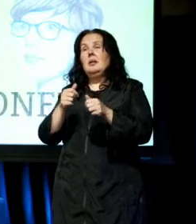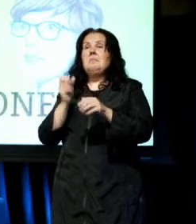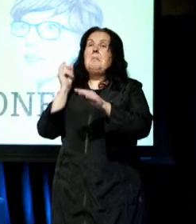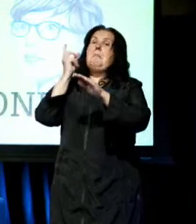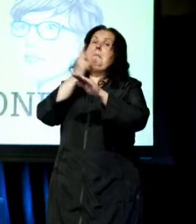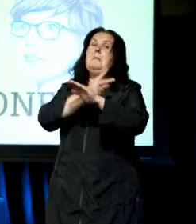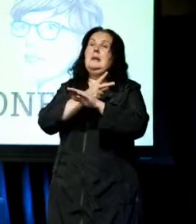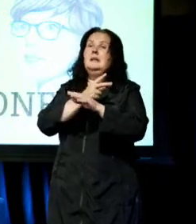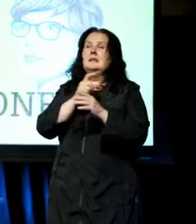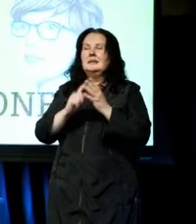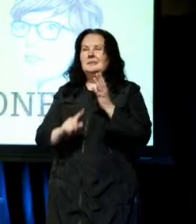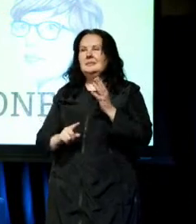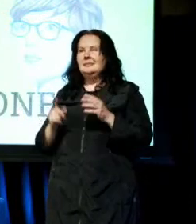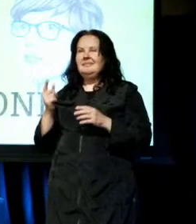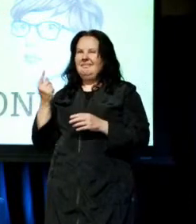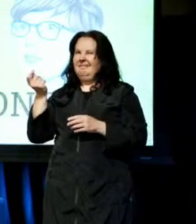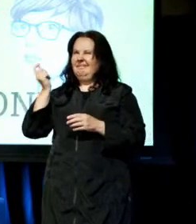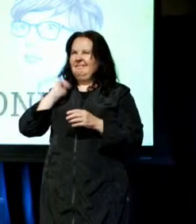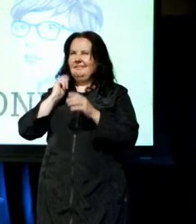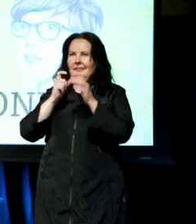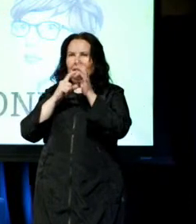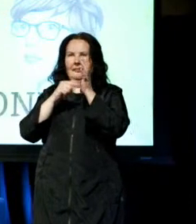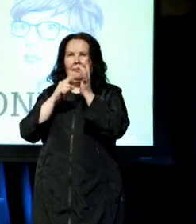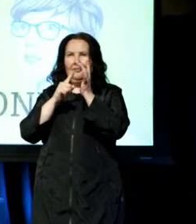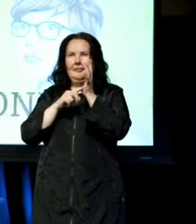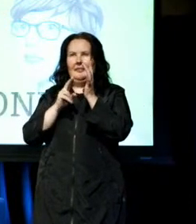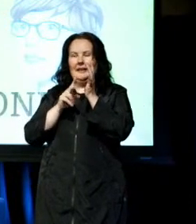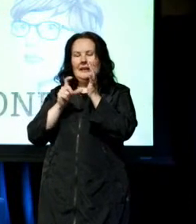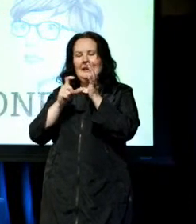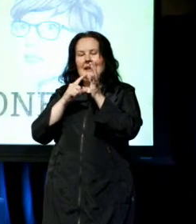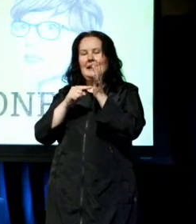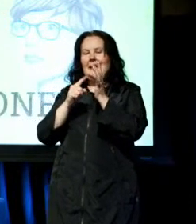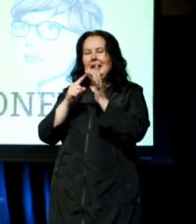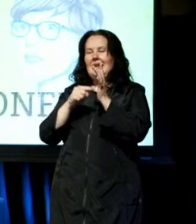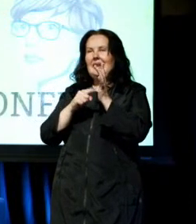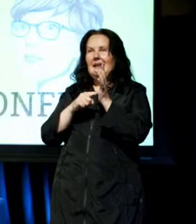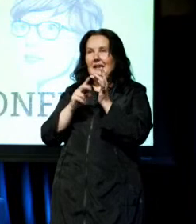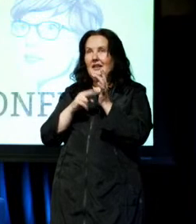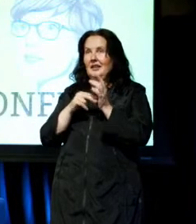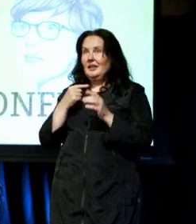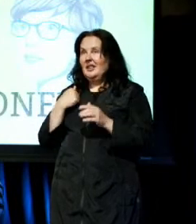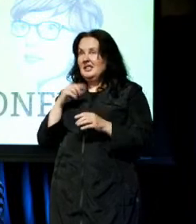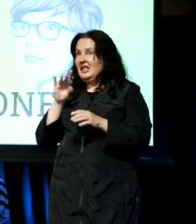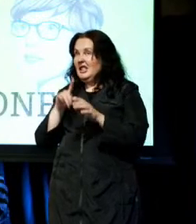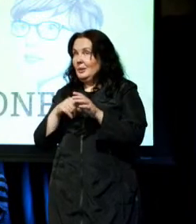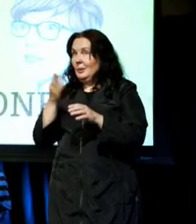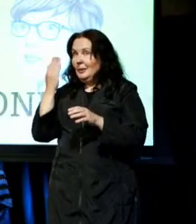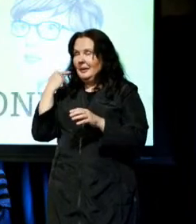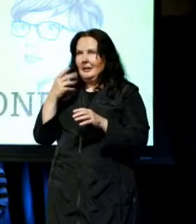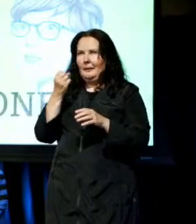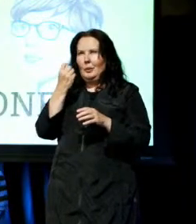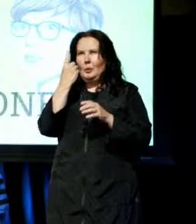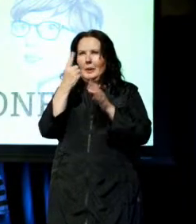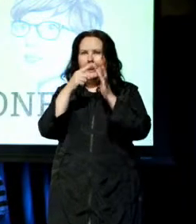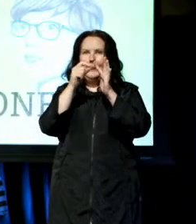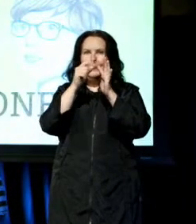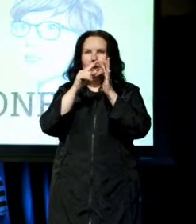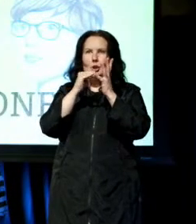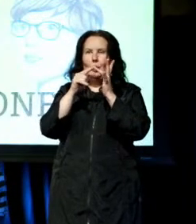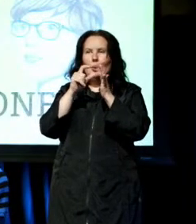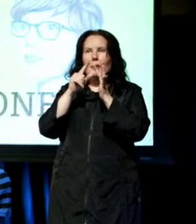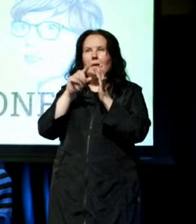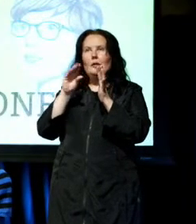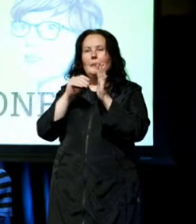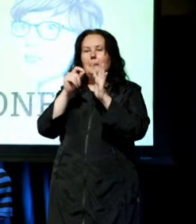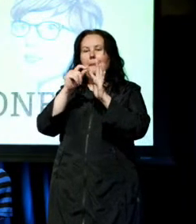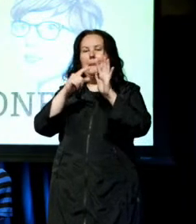all the time, even though it happened over 10 years ago, but there was an episode of Packed to the Rafters. Actually, it was more than an episode. They introduced a character